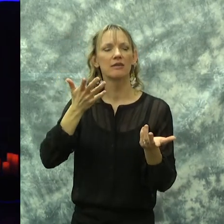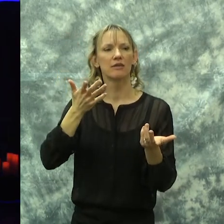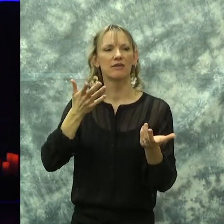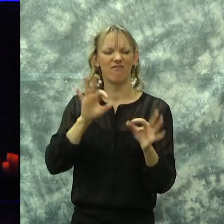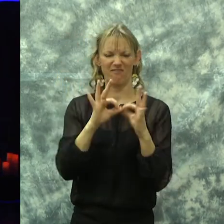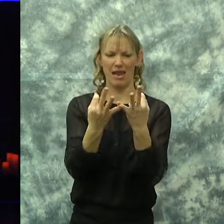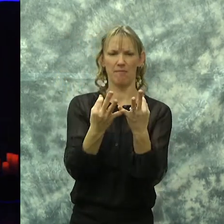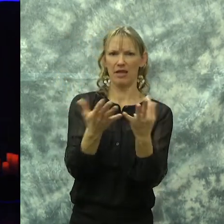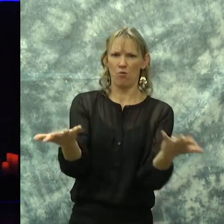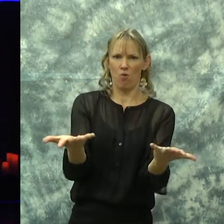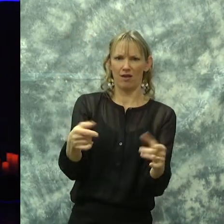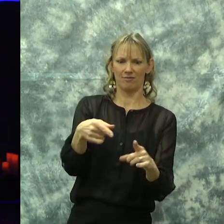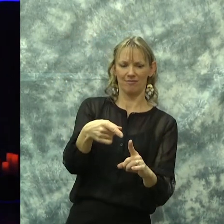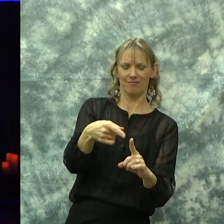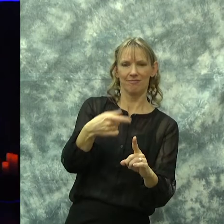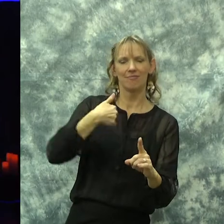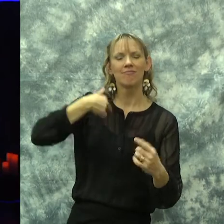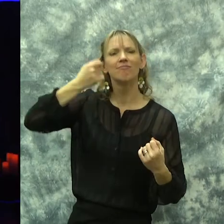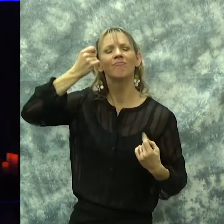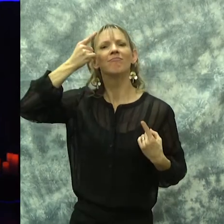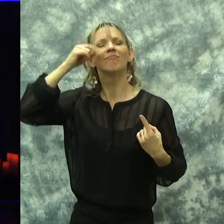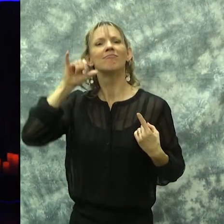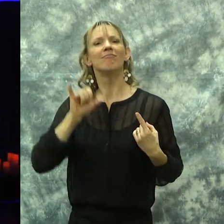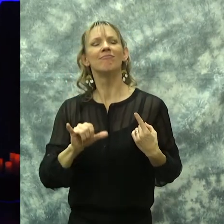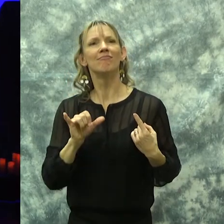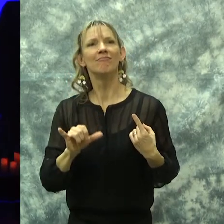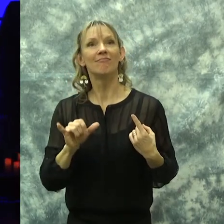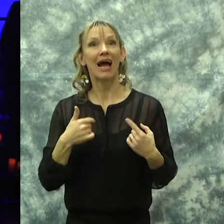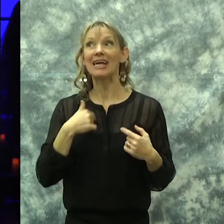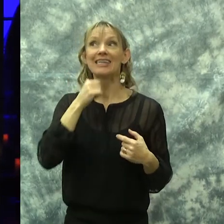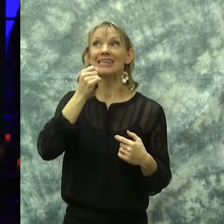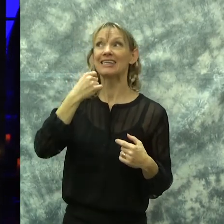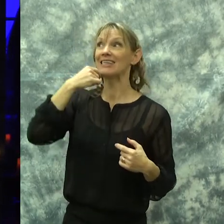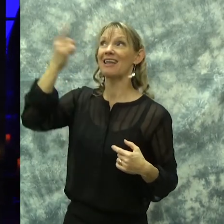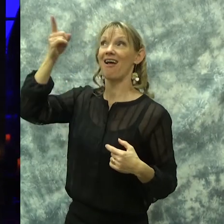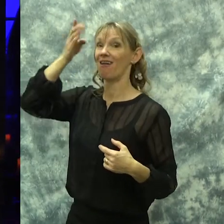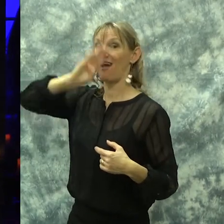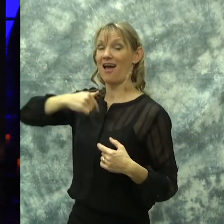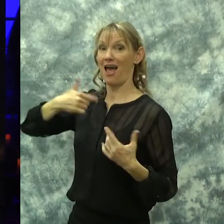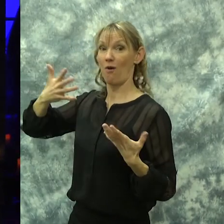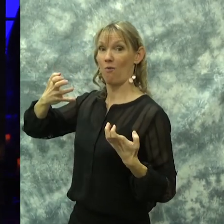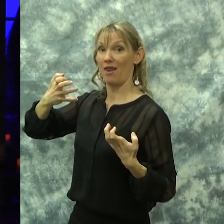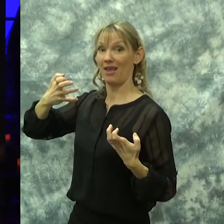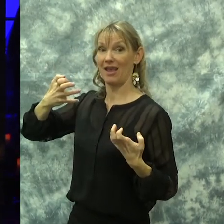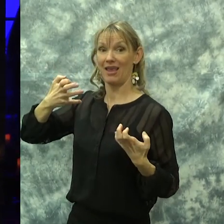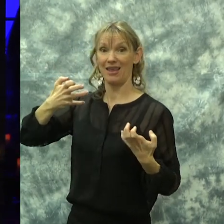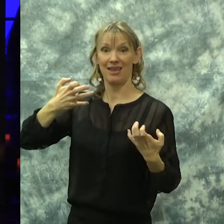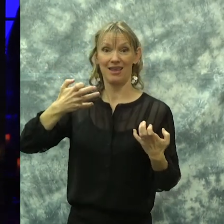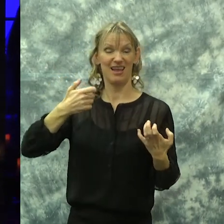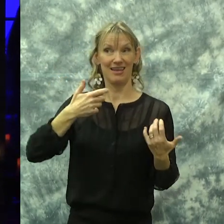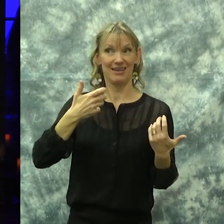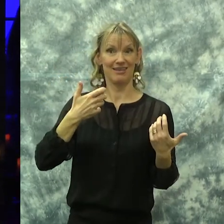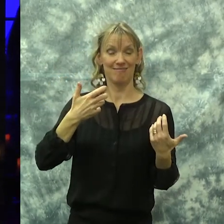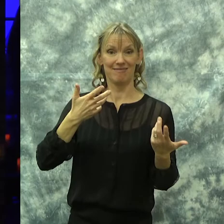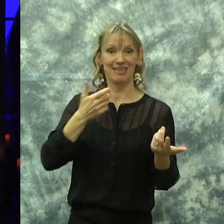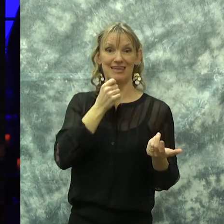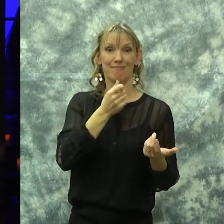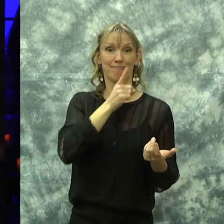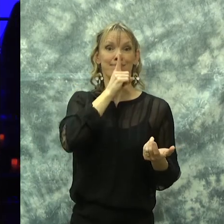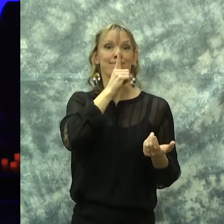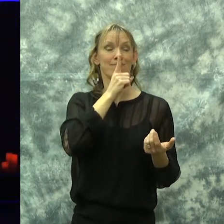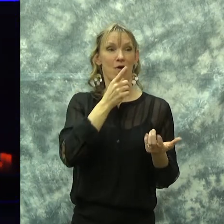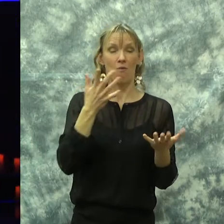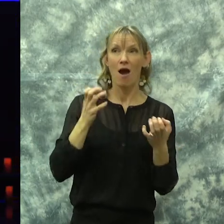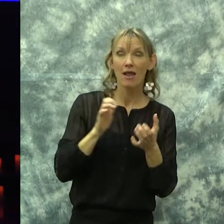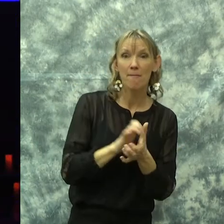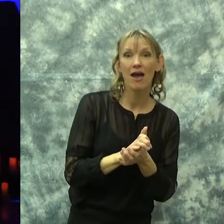family was. Something that I was not telling God I wanted. Or marriage was. And eventually we would all move in together.